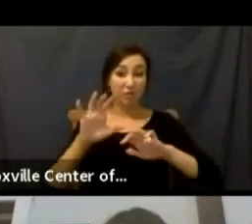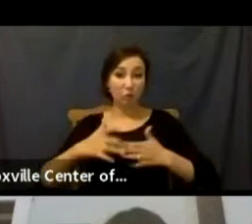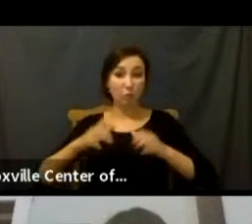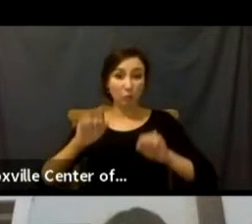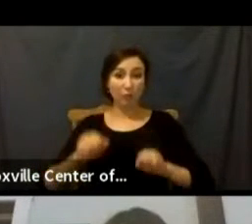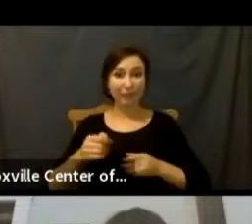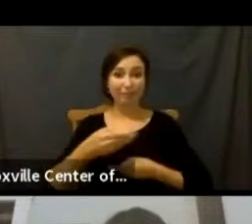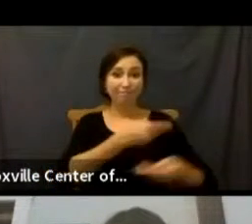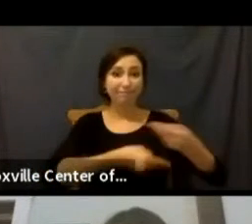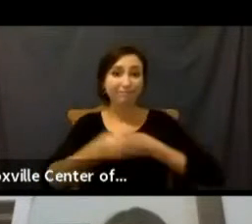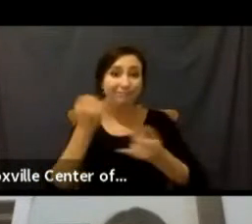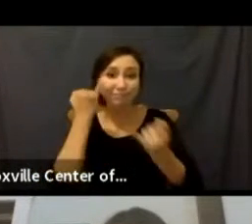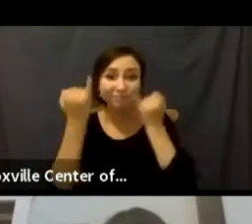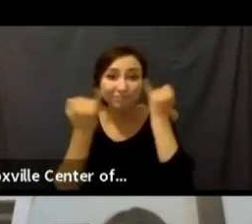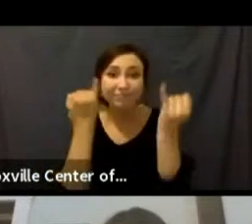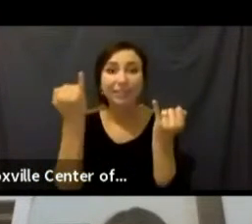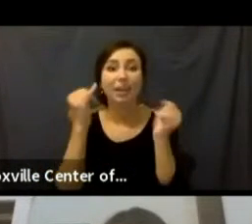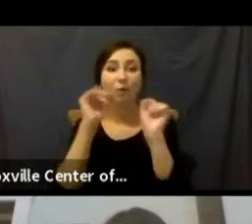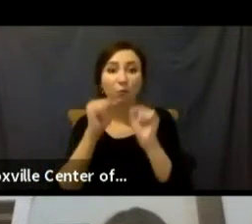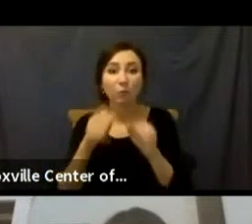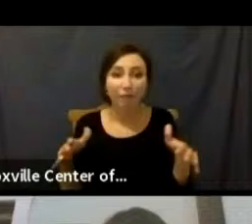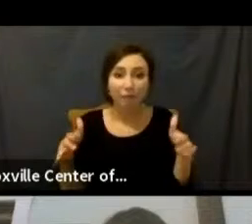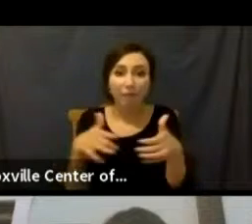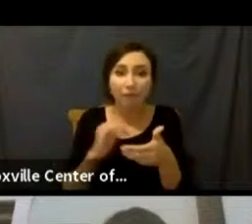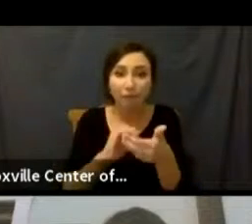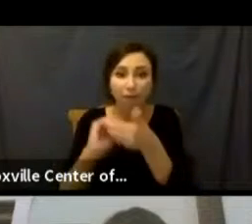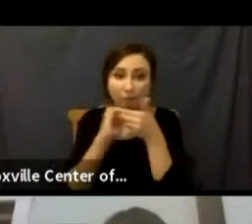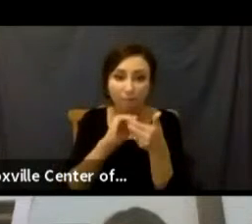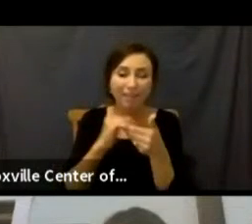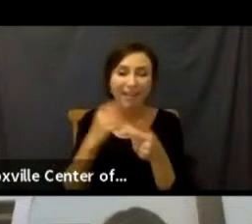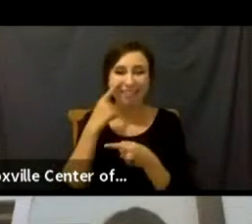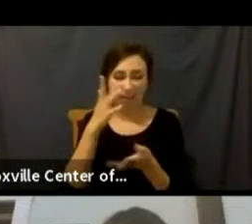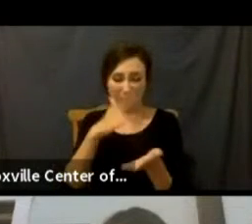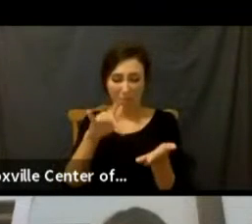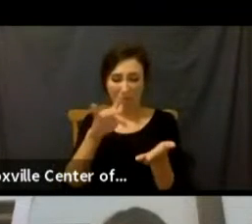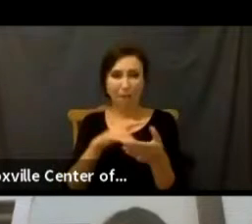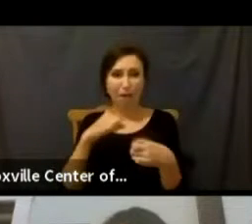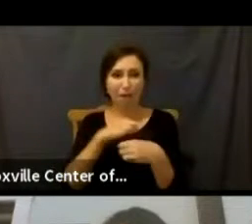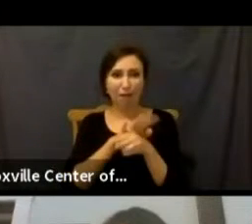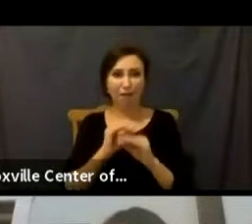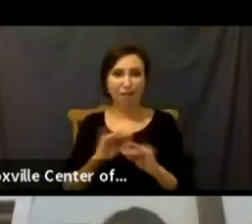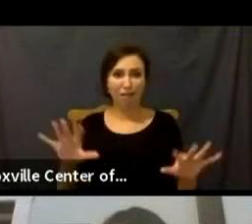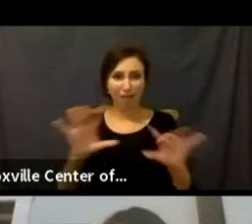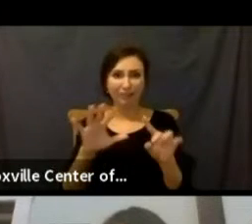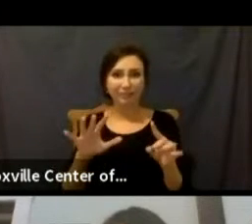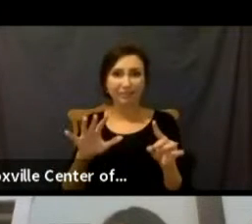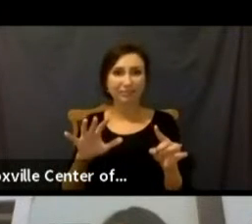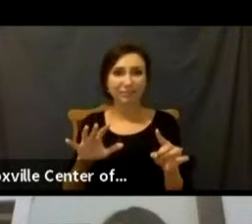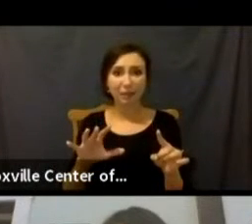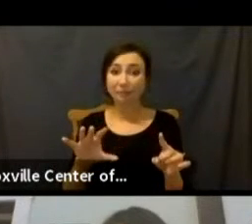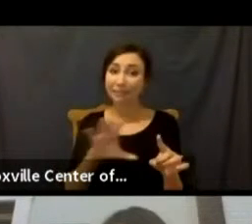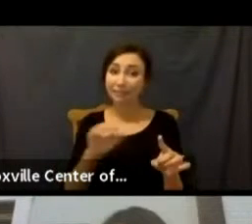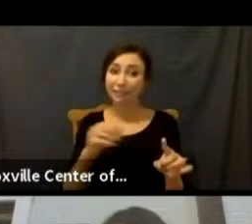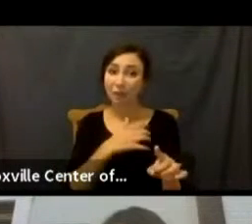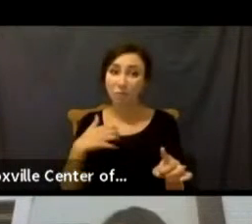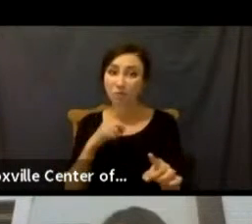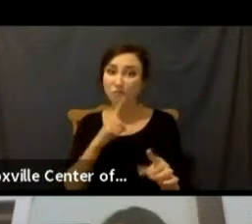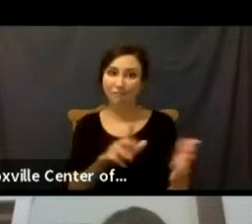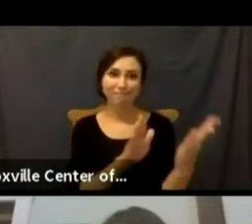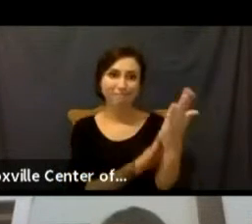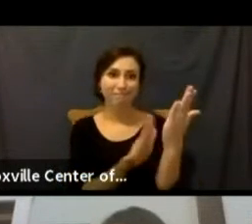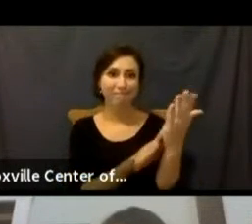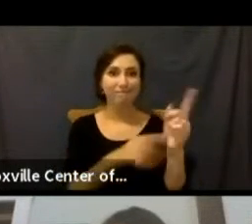still collaborate. But I do think in the middle of the pandemic, and honestly, County Commission was quite complimentary of Dr.